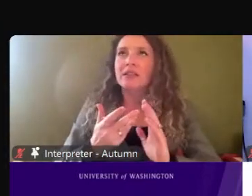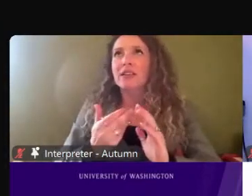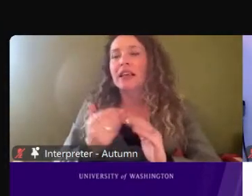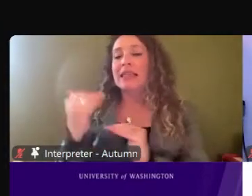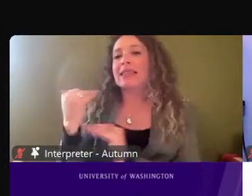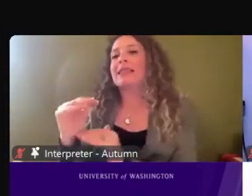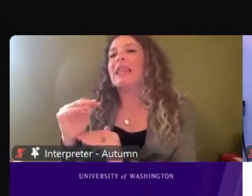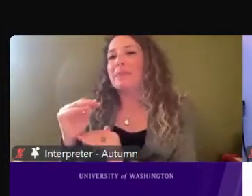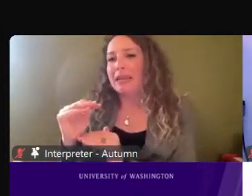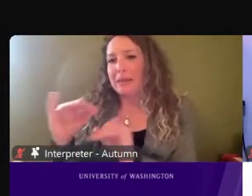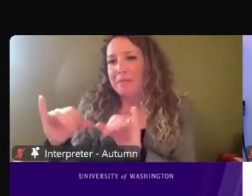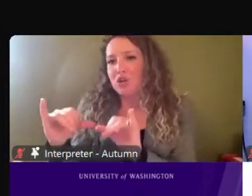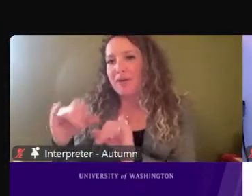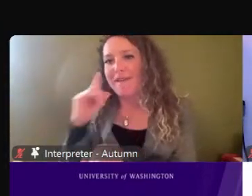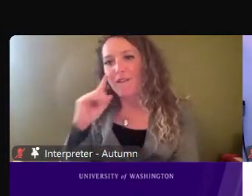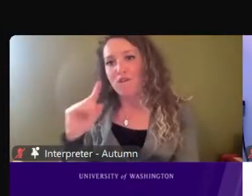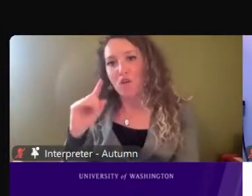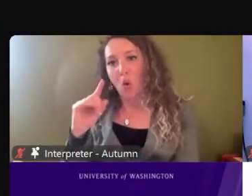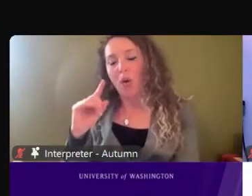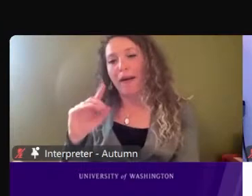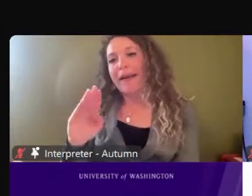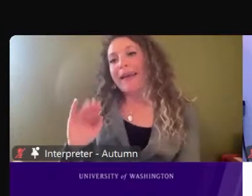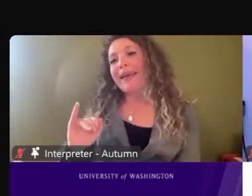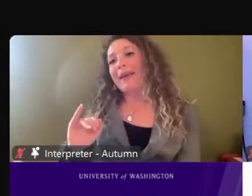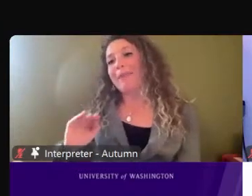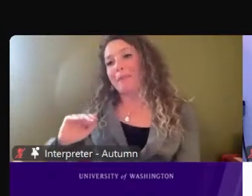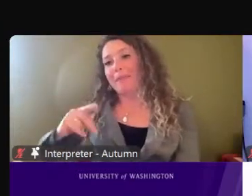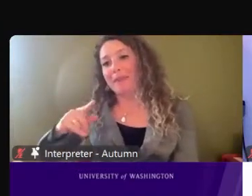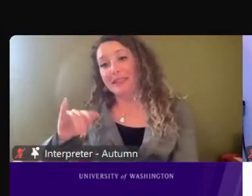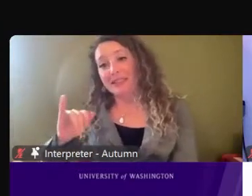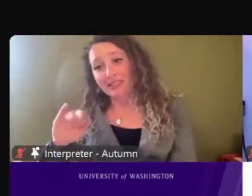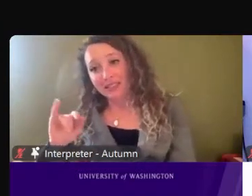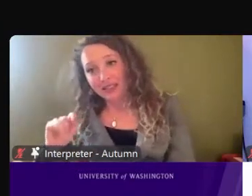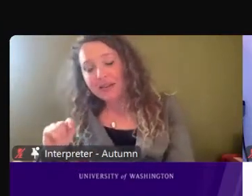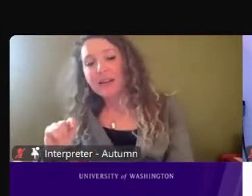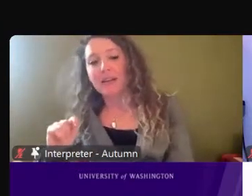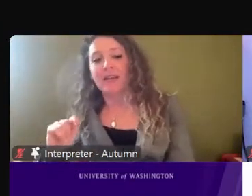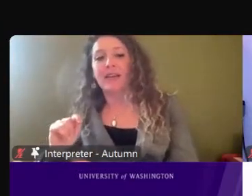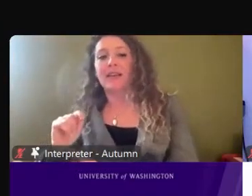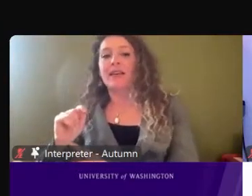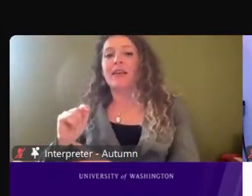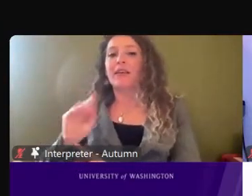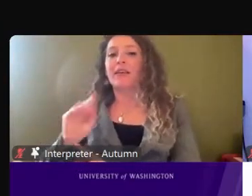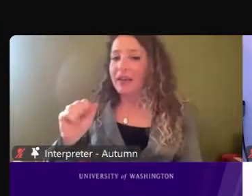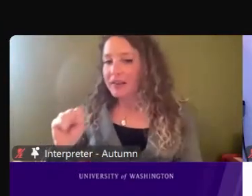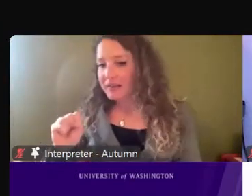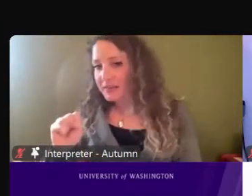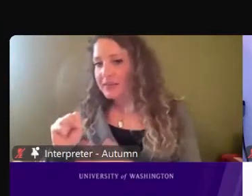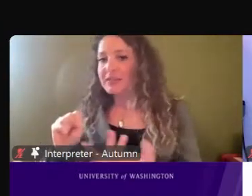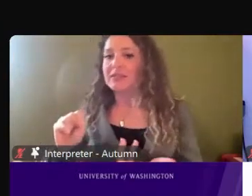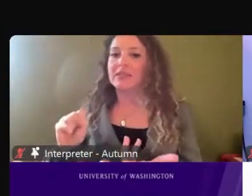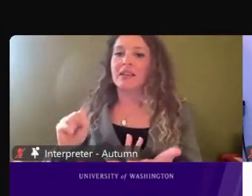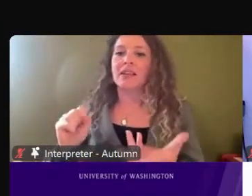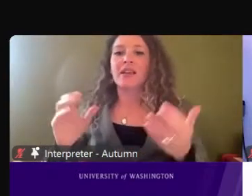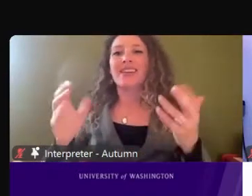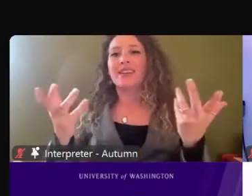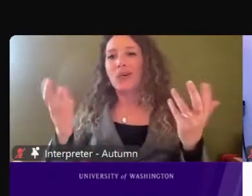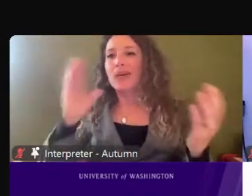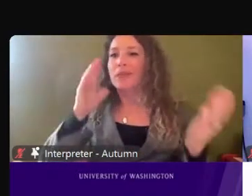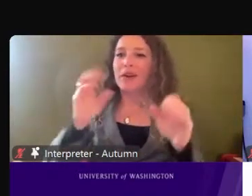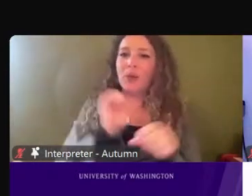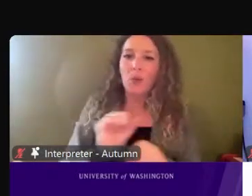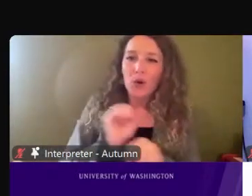bias, and as a result, there's much less research on this in healthcare professions compared to the work that we have